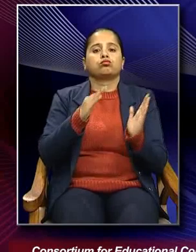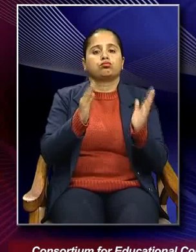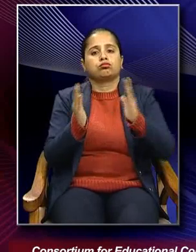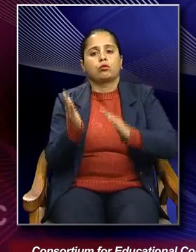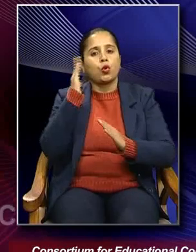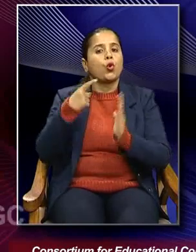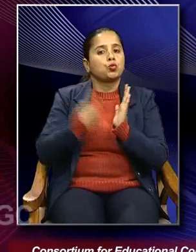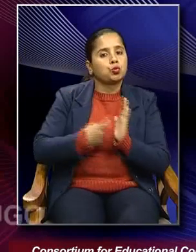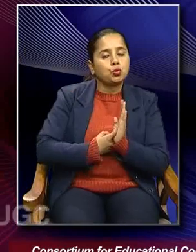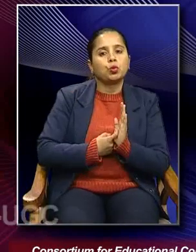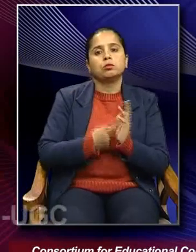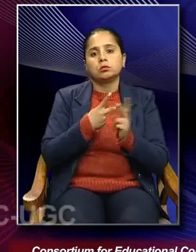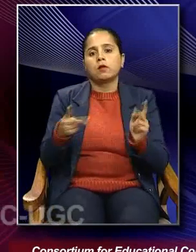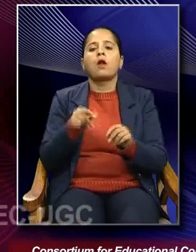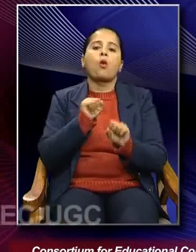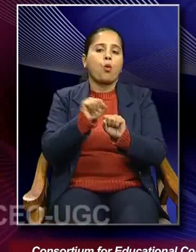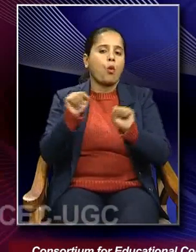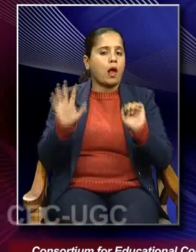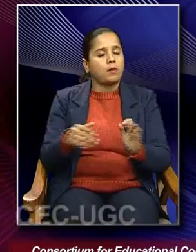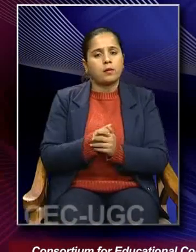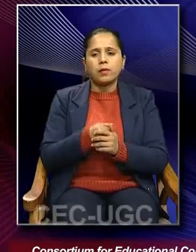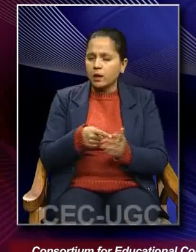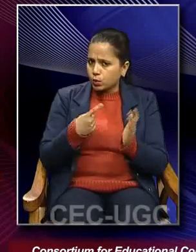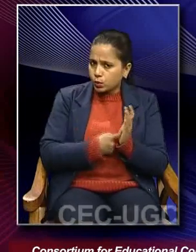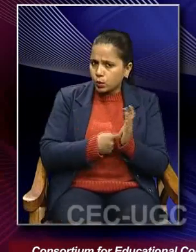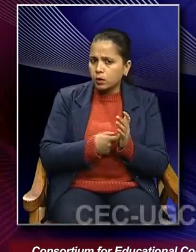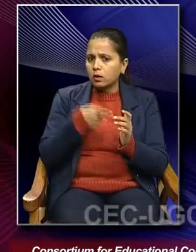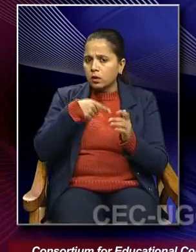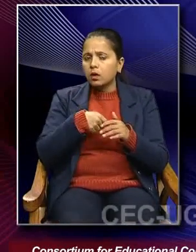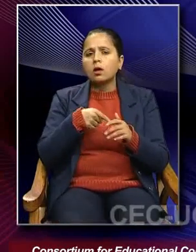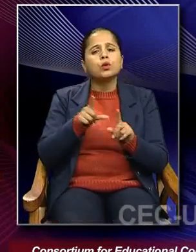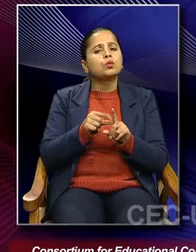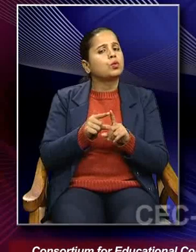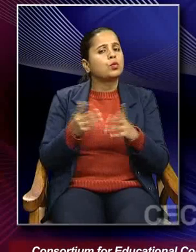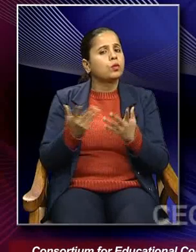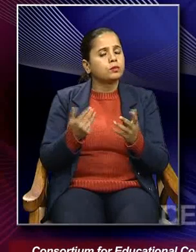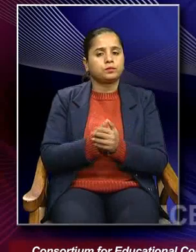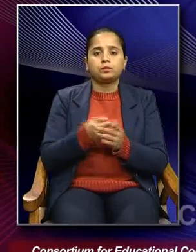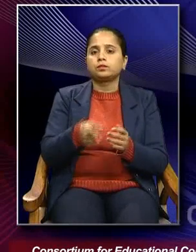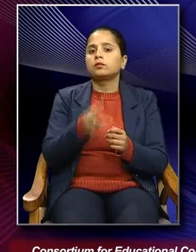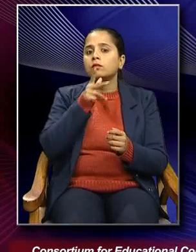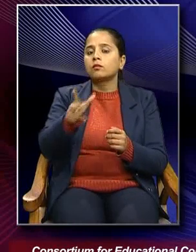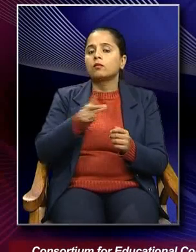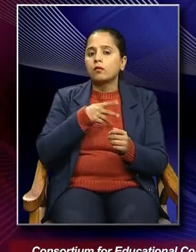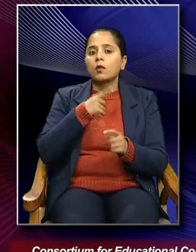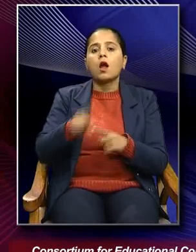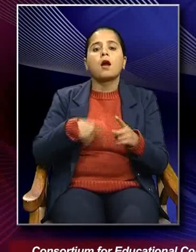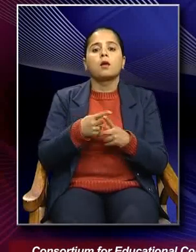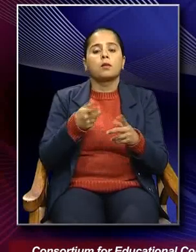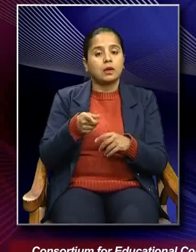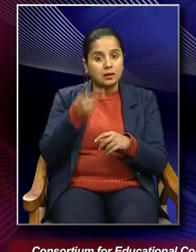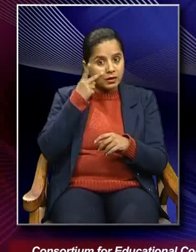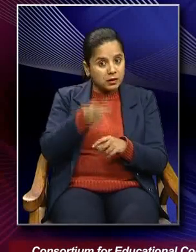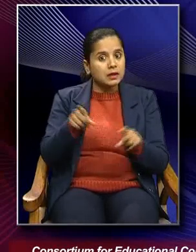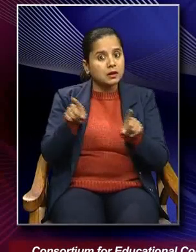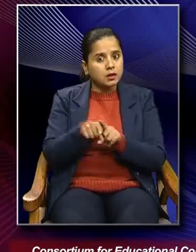rules and regulations. Now, what does this rule and regulation do? It tells us that this